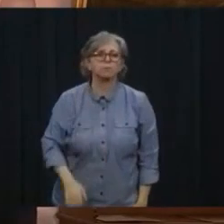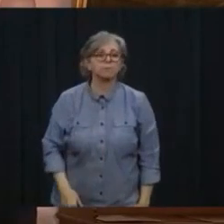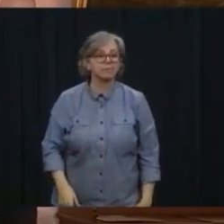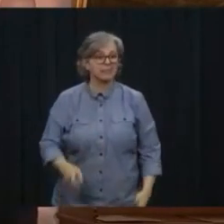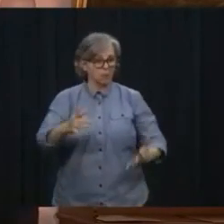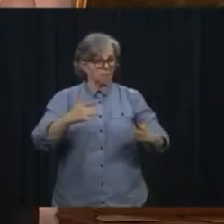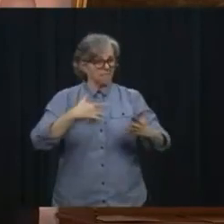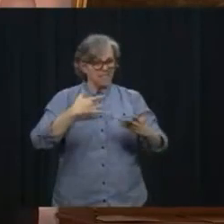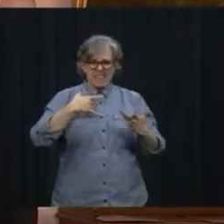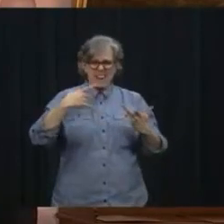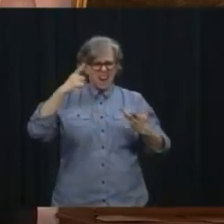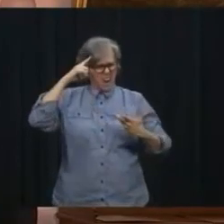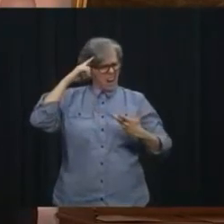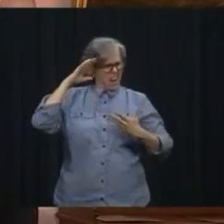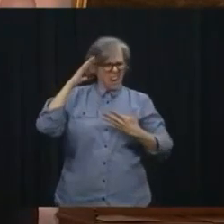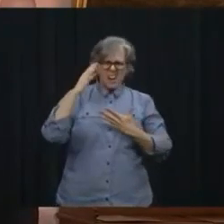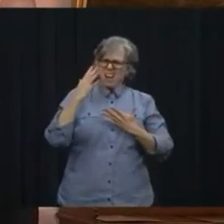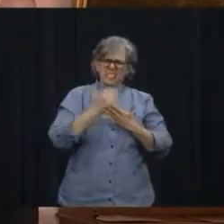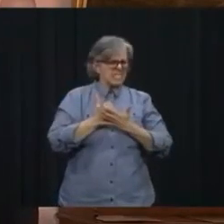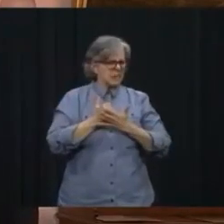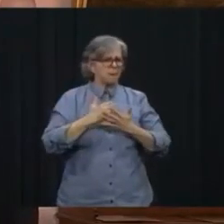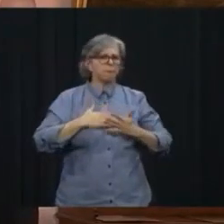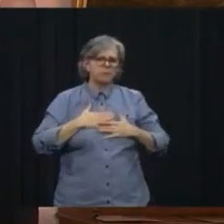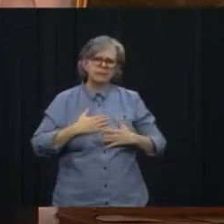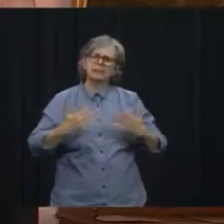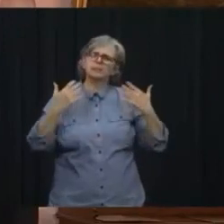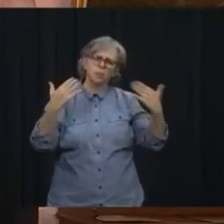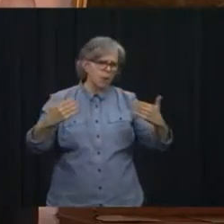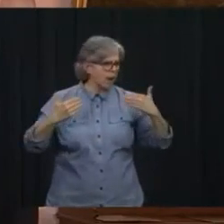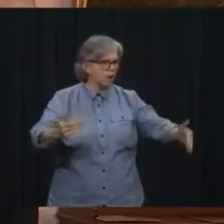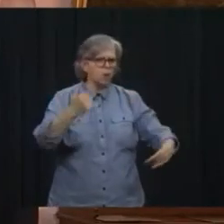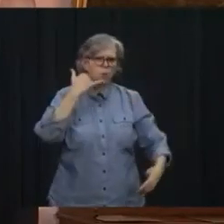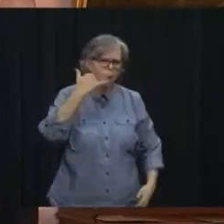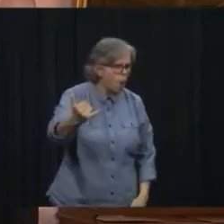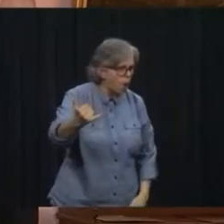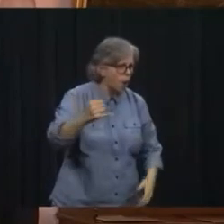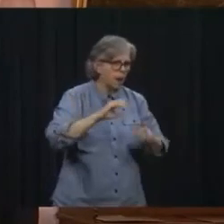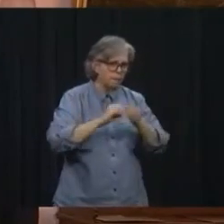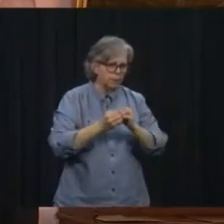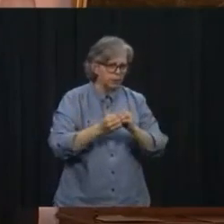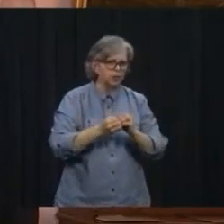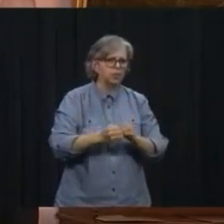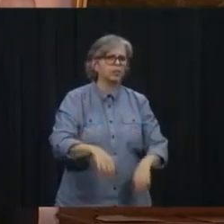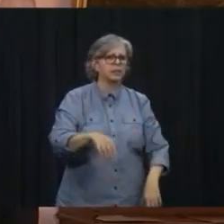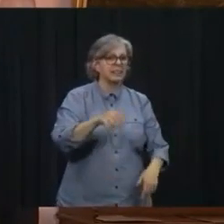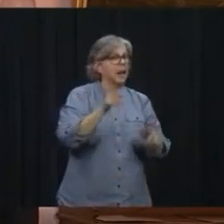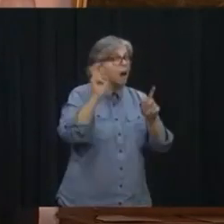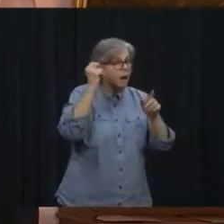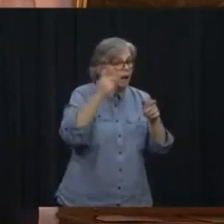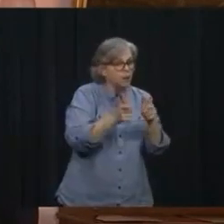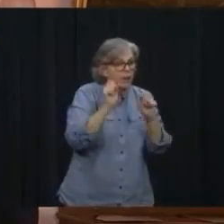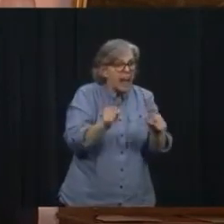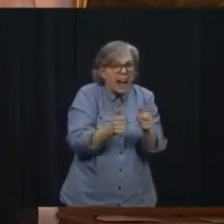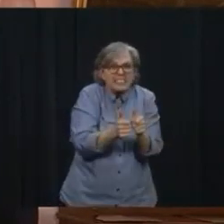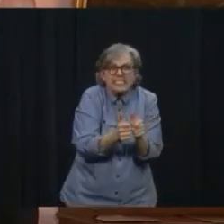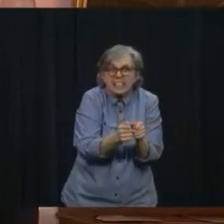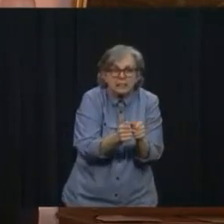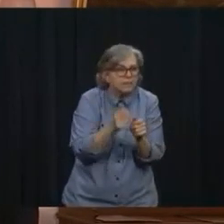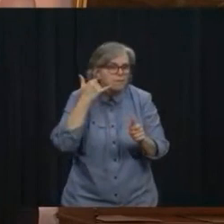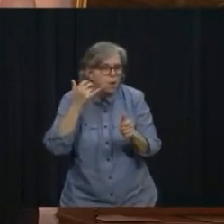taking new patients, and we want you to reach out for help. The most important thing to know is that you are not alone. I know